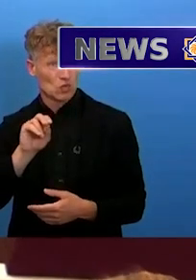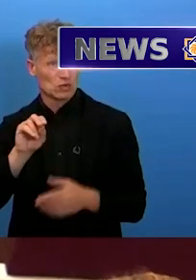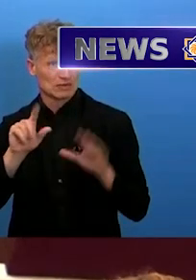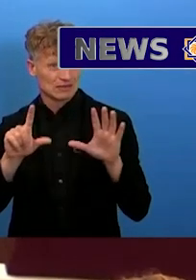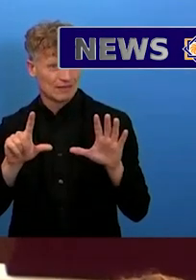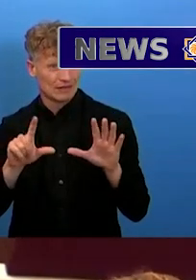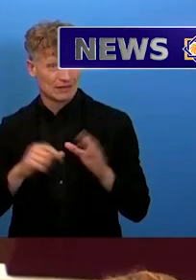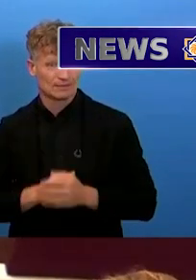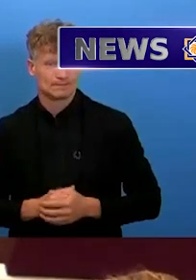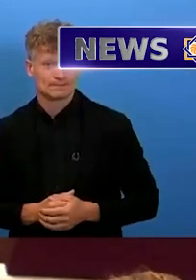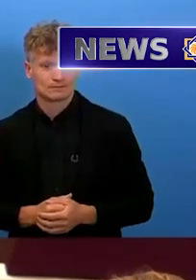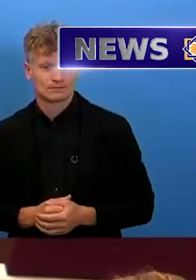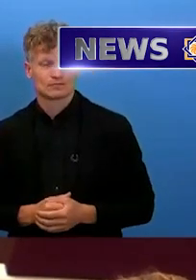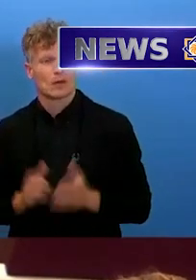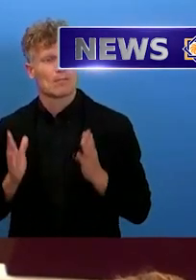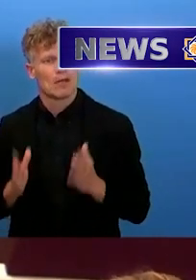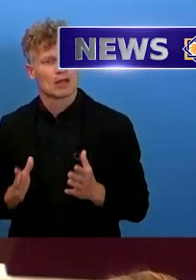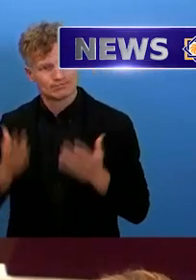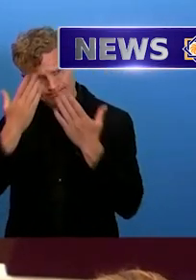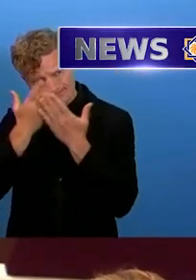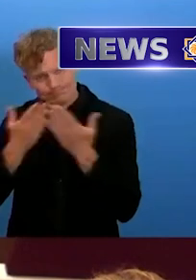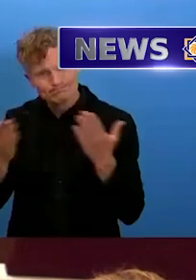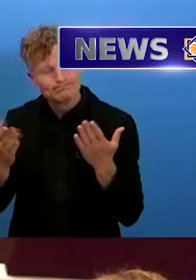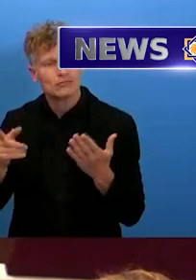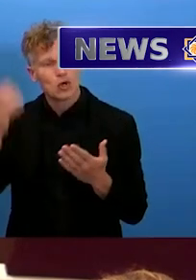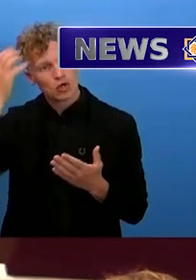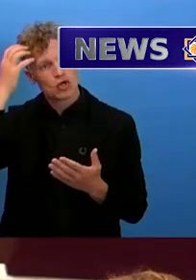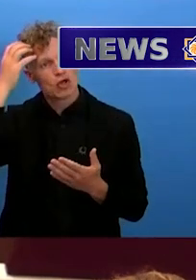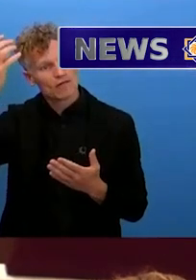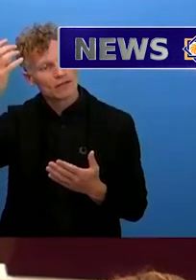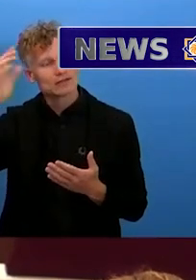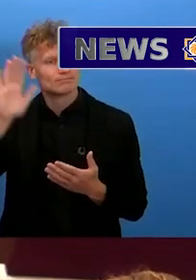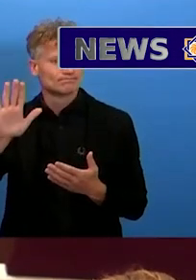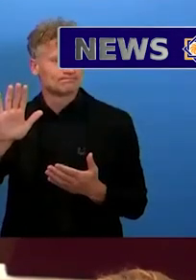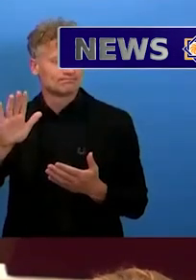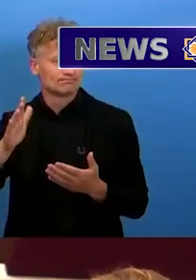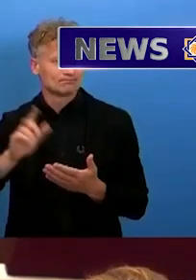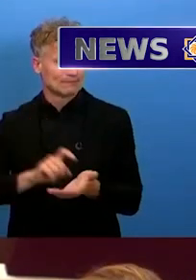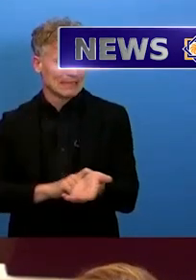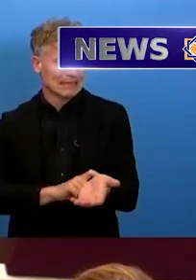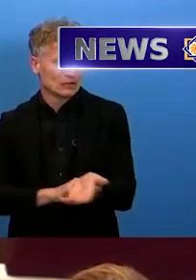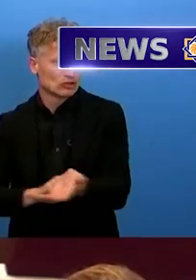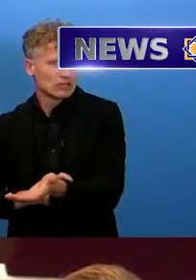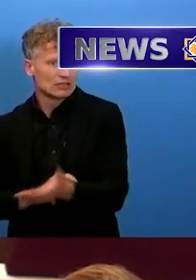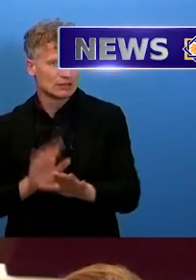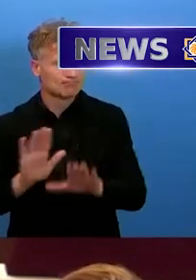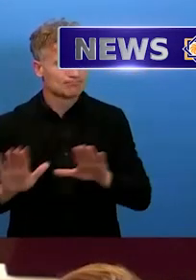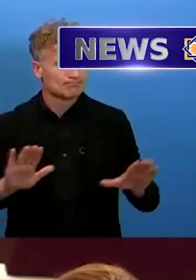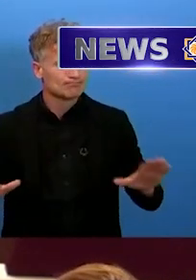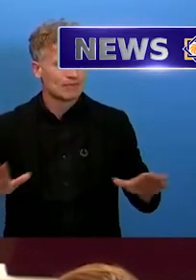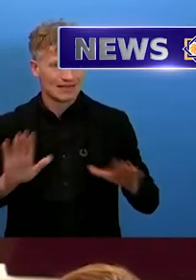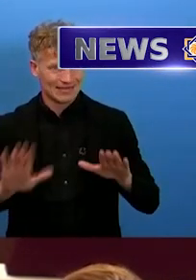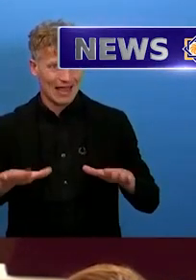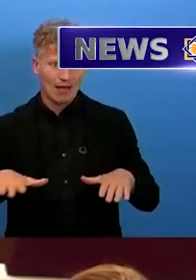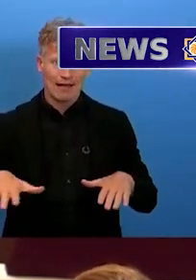disappearing. Mr. Armenak Abrahamian emphasized that the return of the land is a mandatory necessity for every nation that wants to preserve